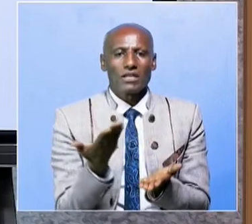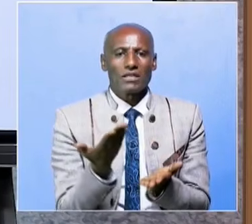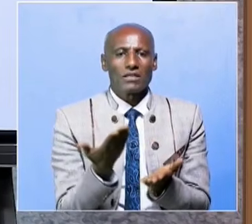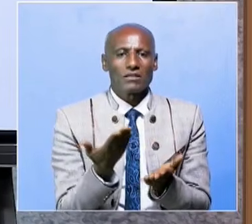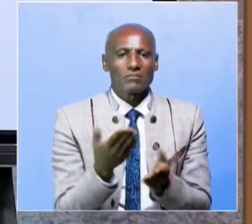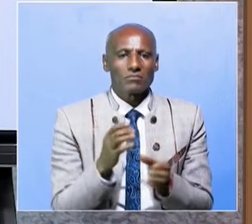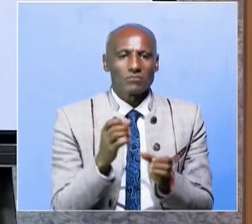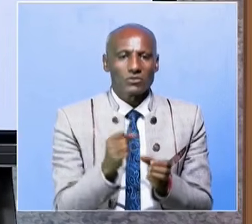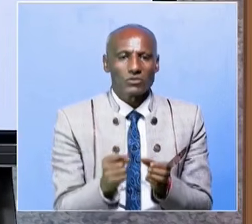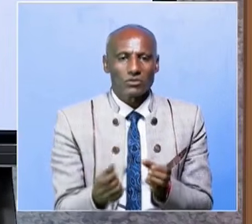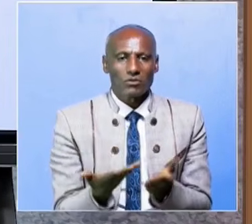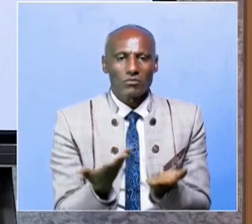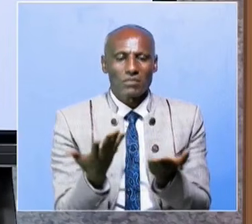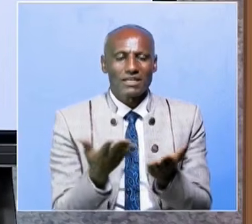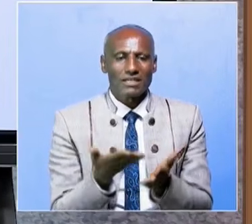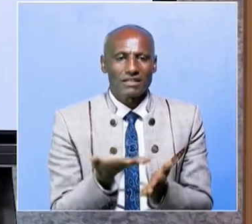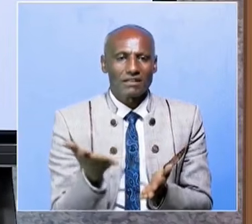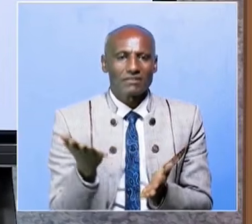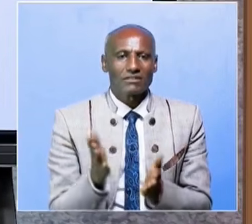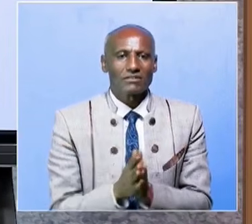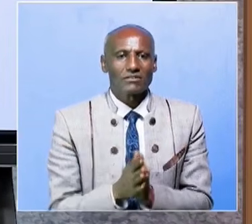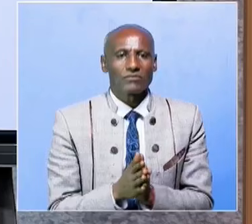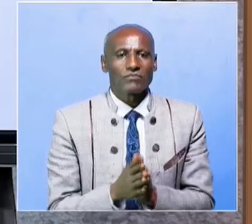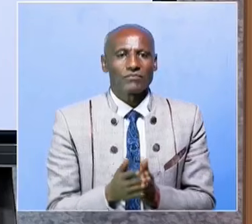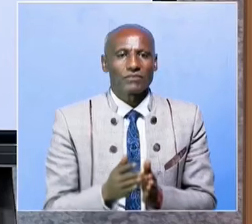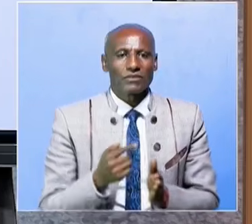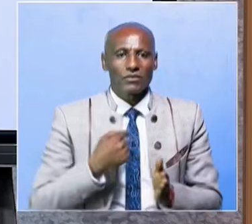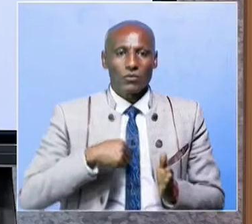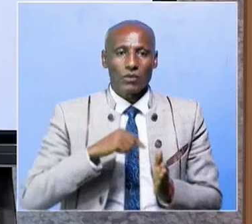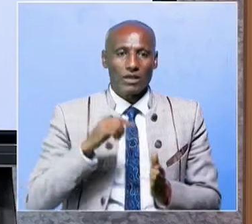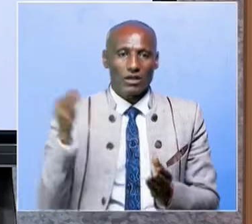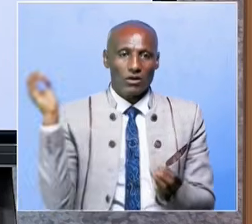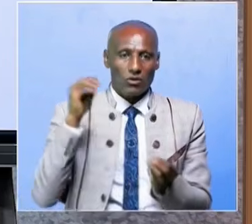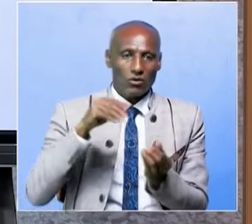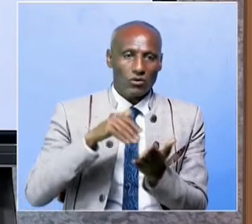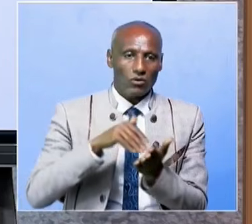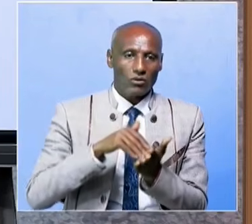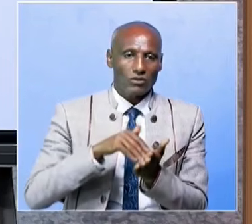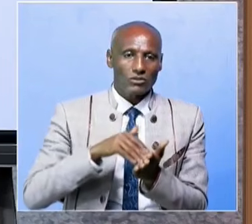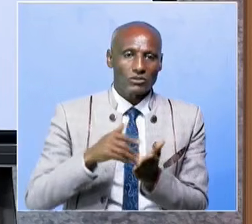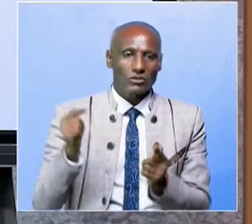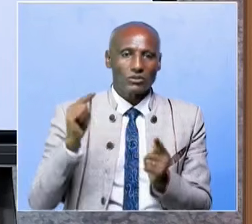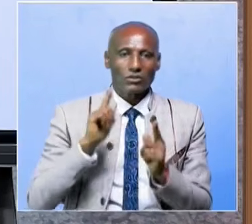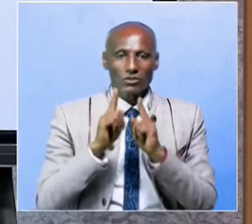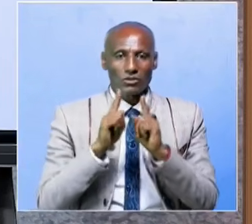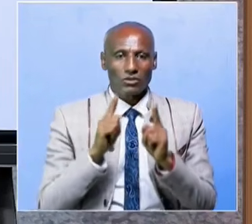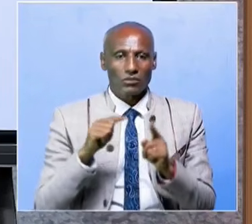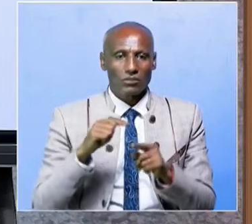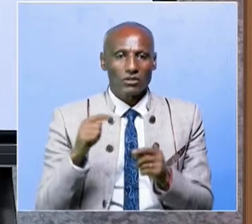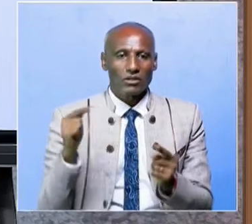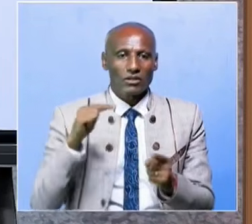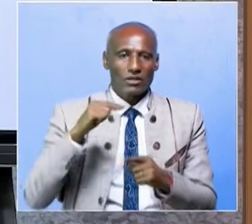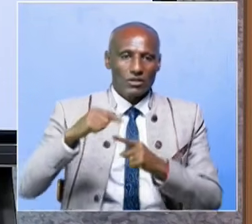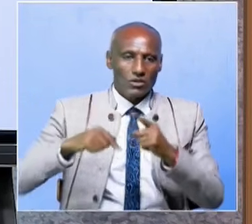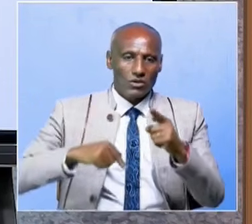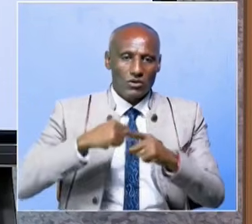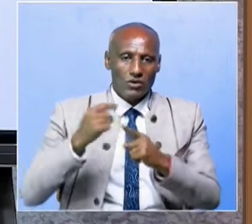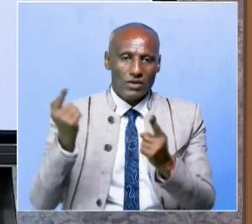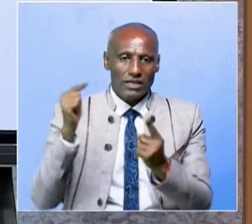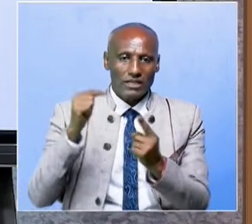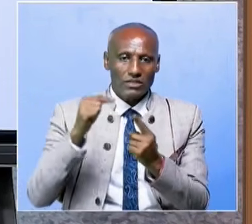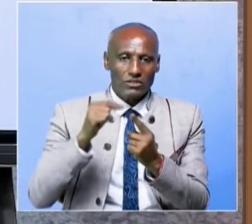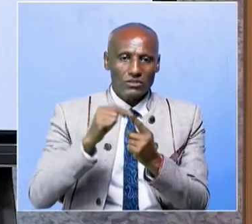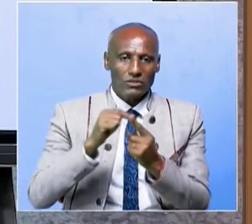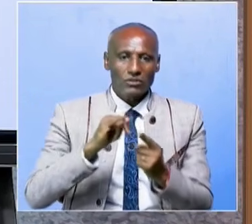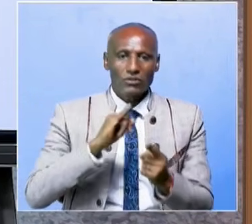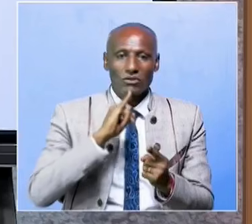and revise it if you have the time. And we also talk about going to. Just like will, going to is